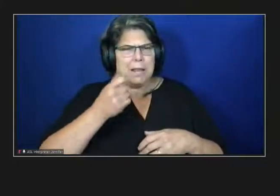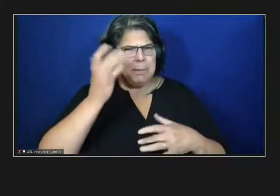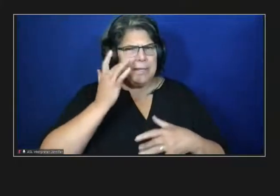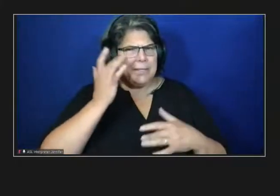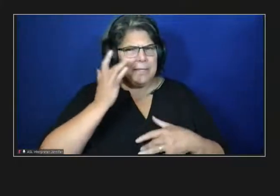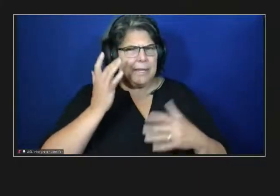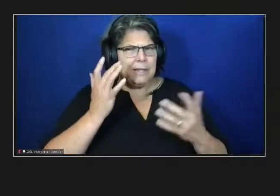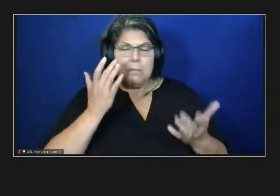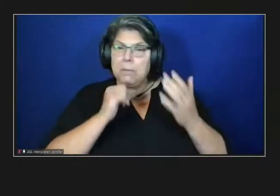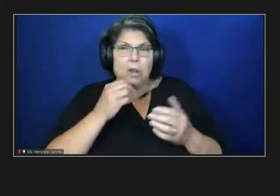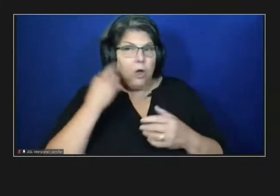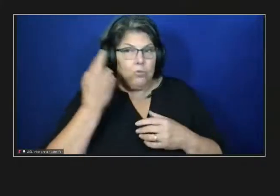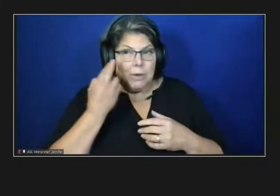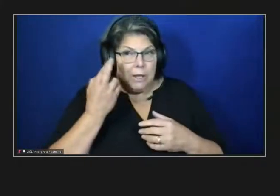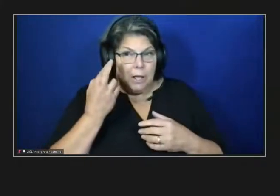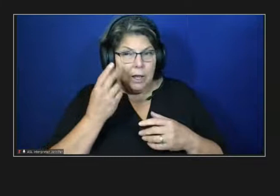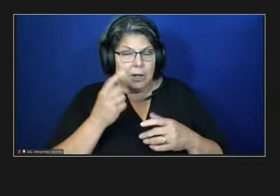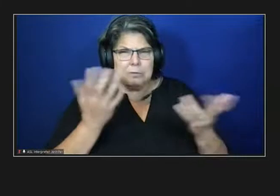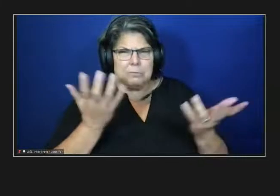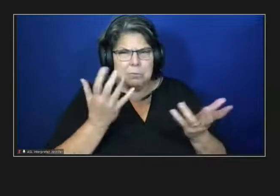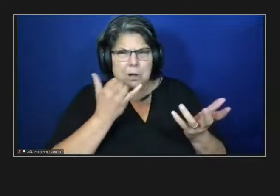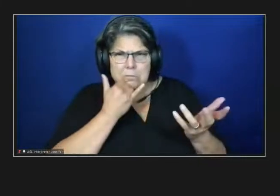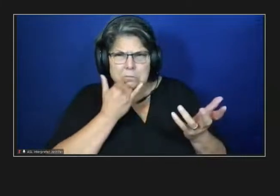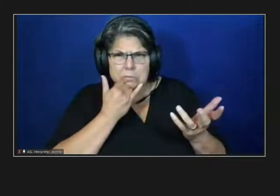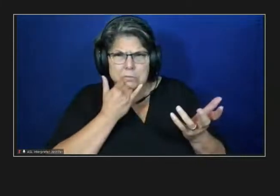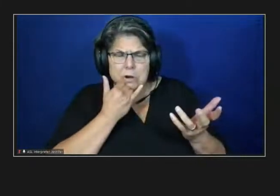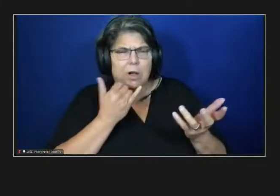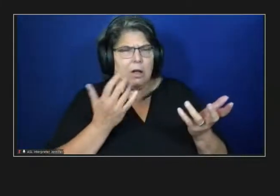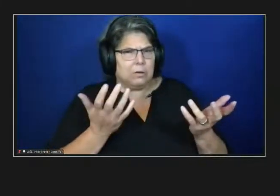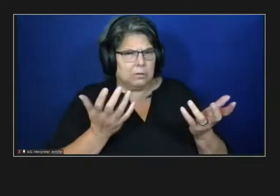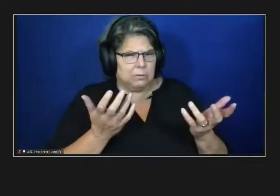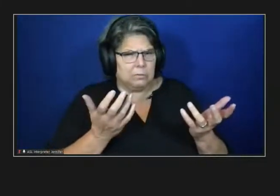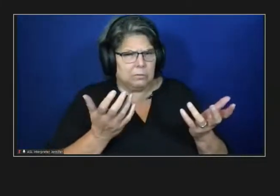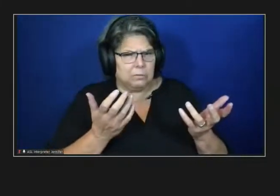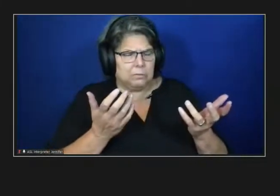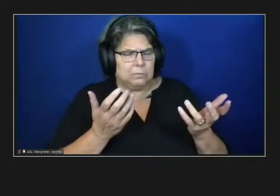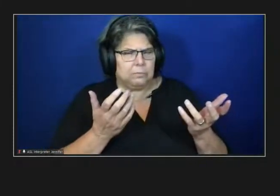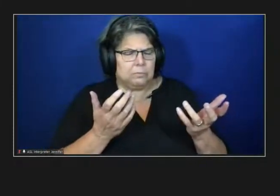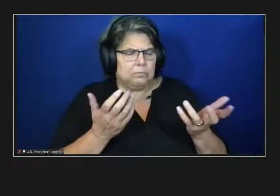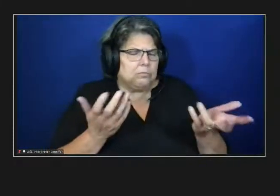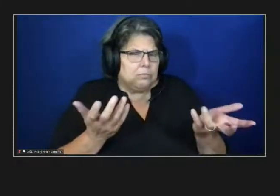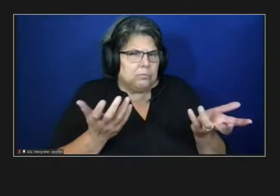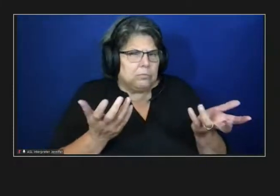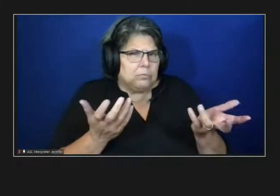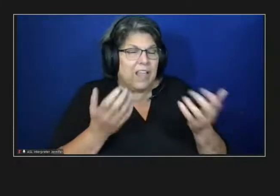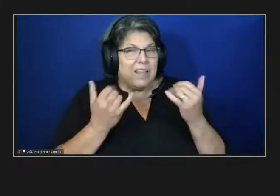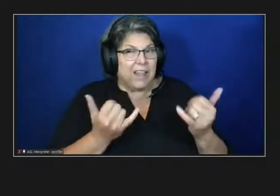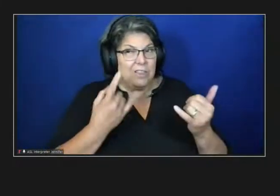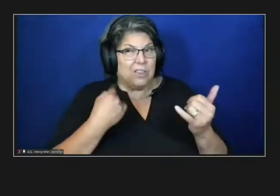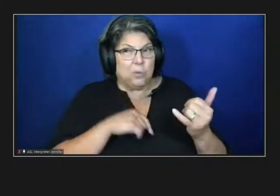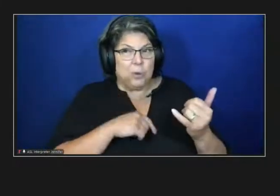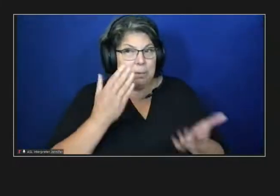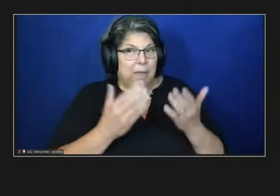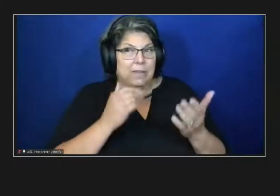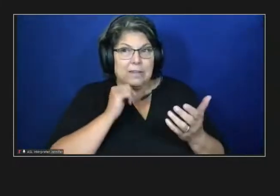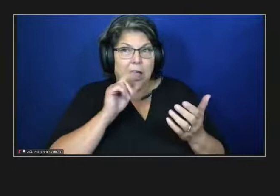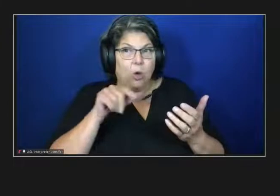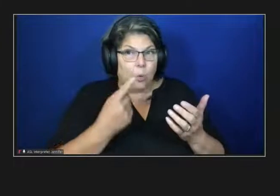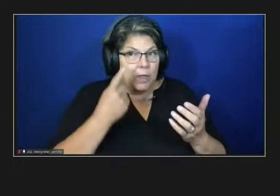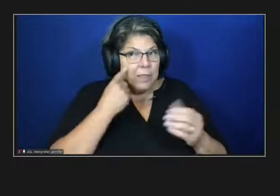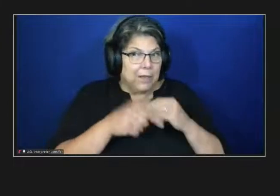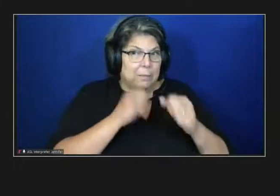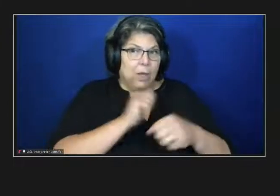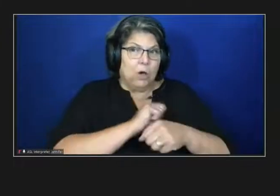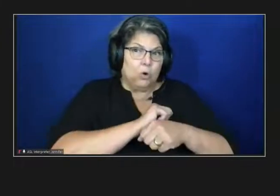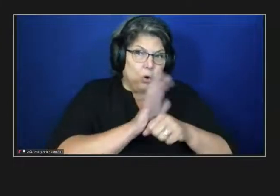at that moment in time what exactly their symptoms match up with. What are, now that we may not just be looking at COVID